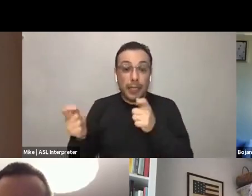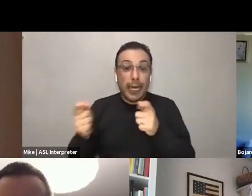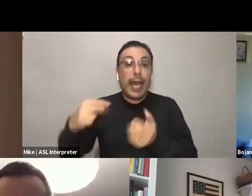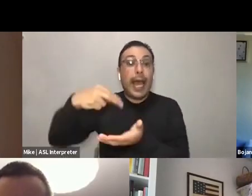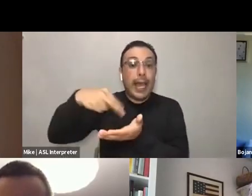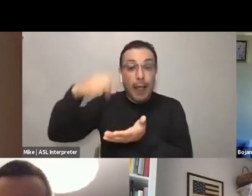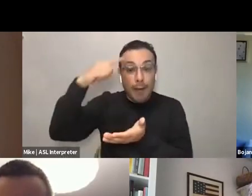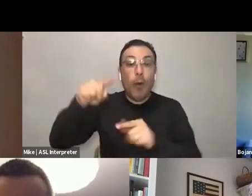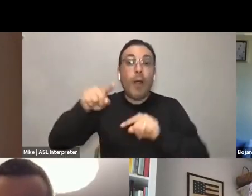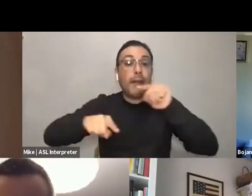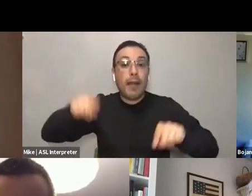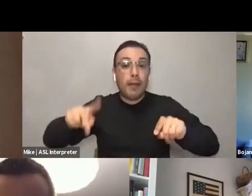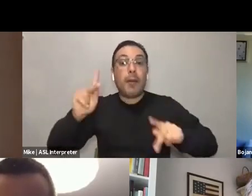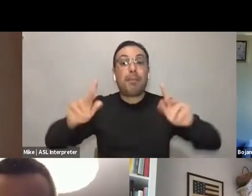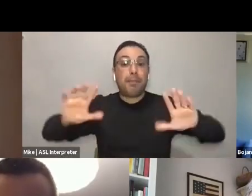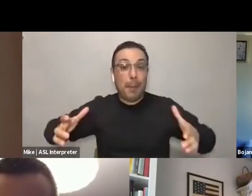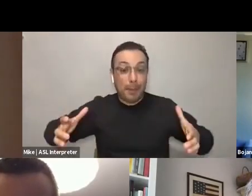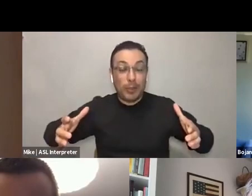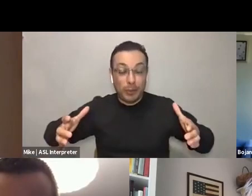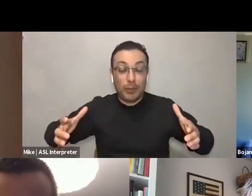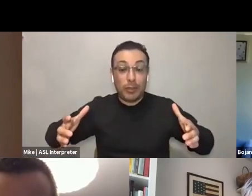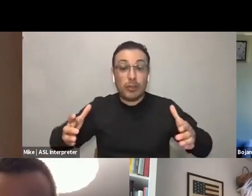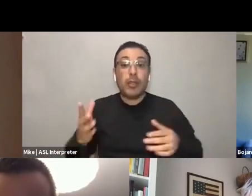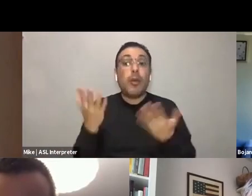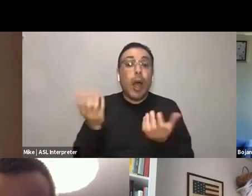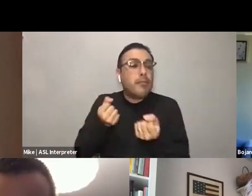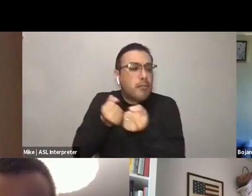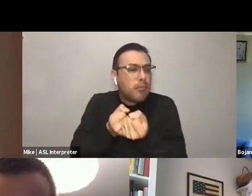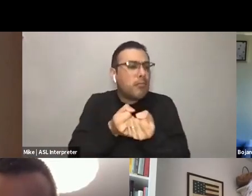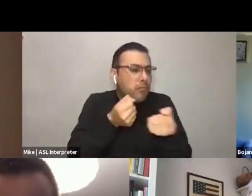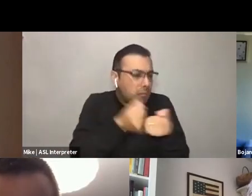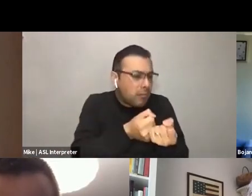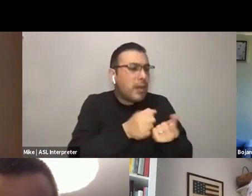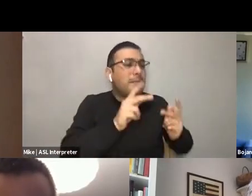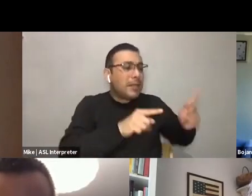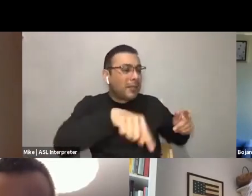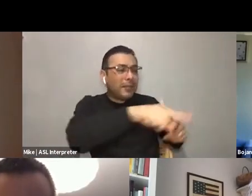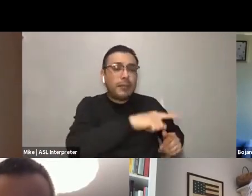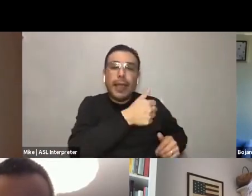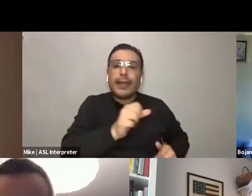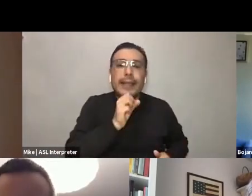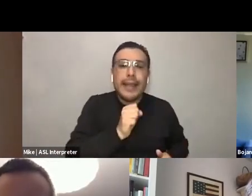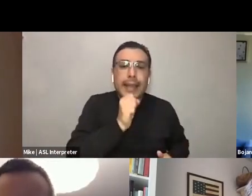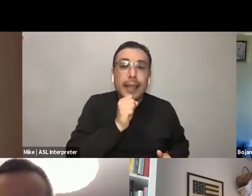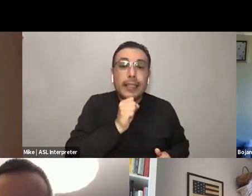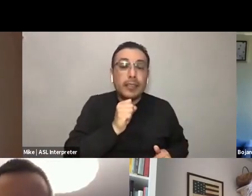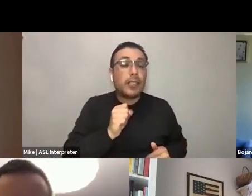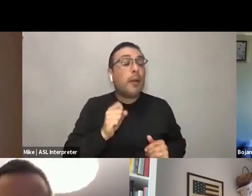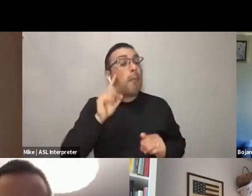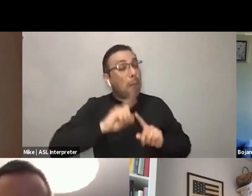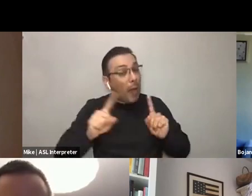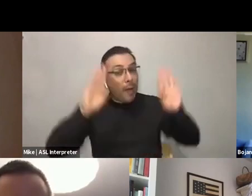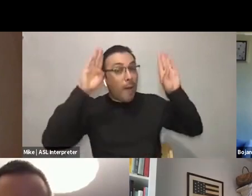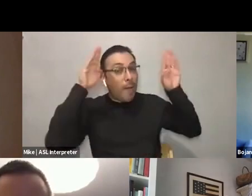Population, whose mission it is to support strong creative movement for people of all ages with special focus on older adults.